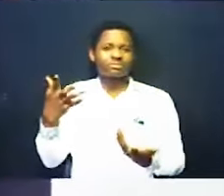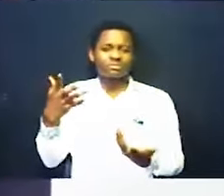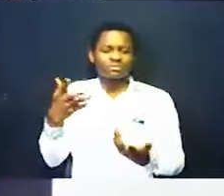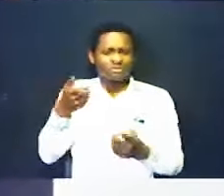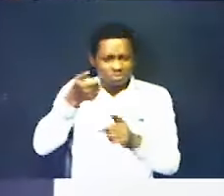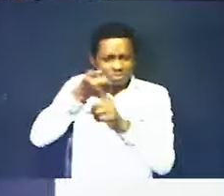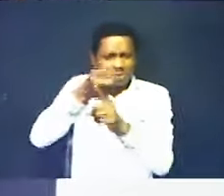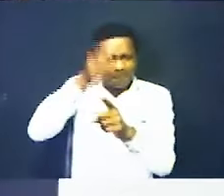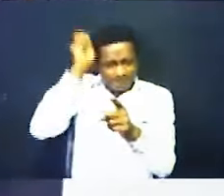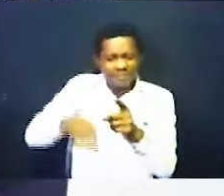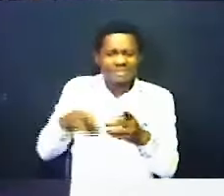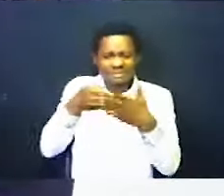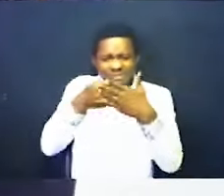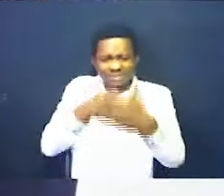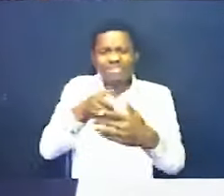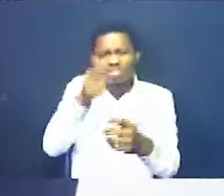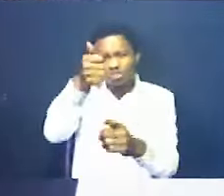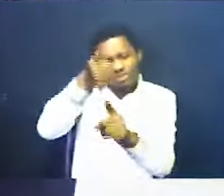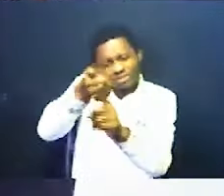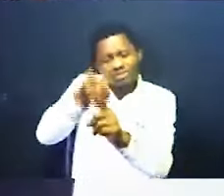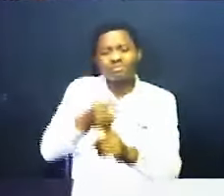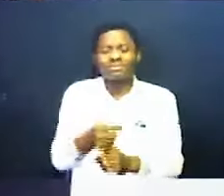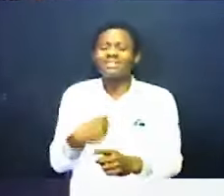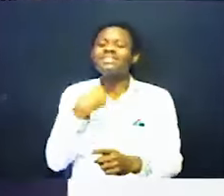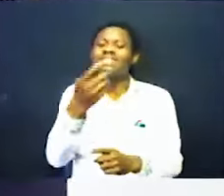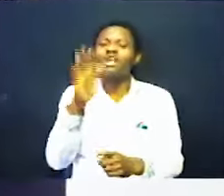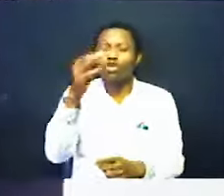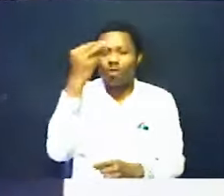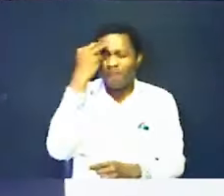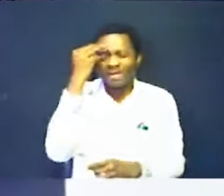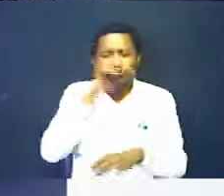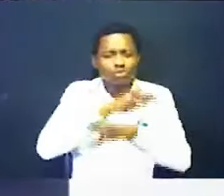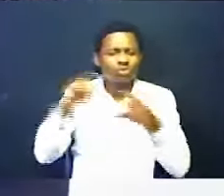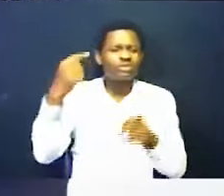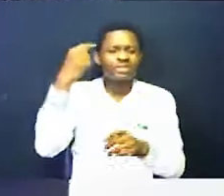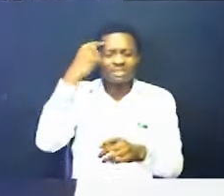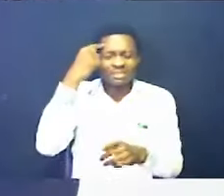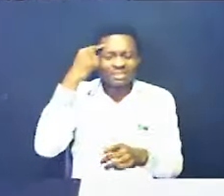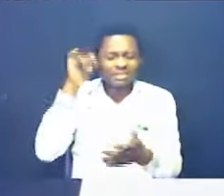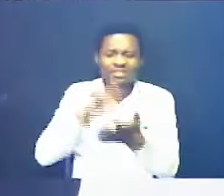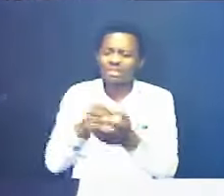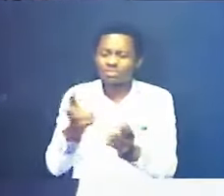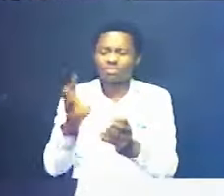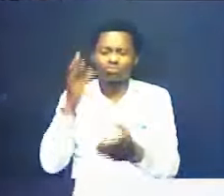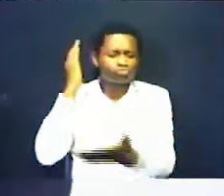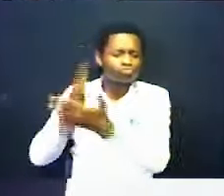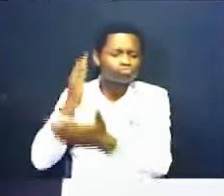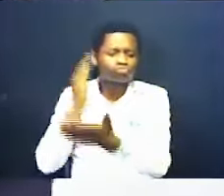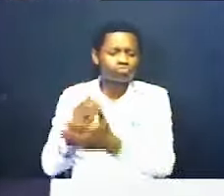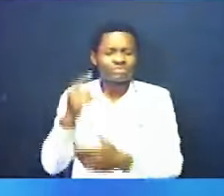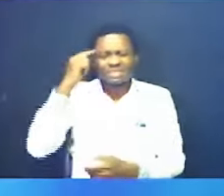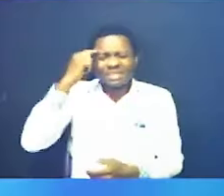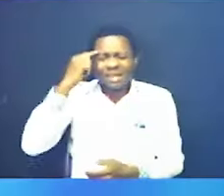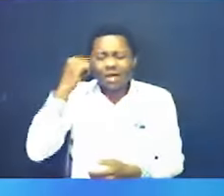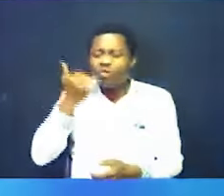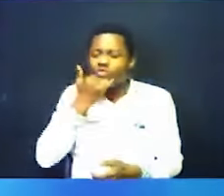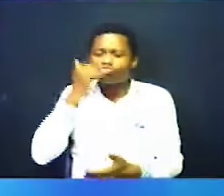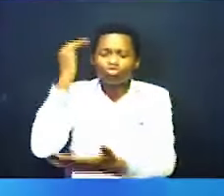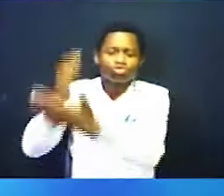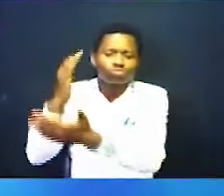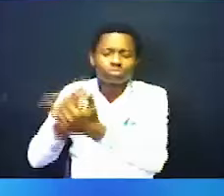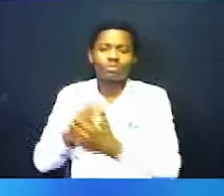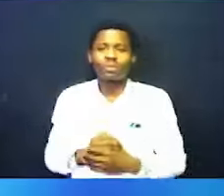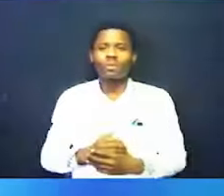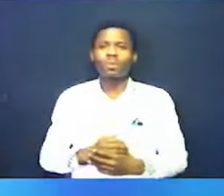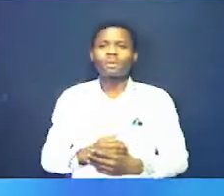to lead yourself and tell your mind, this is not how you should think. Stop thinking that way. David says that